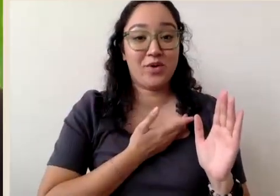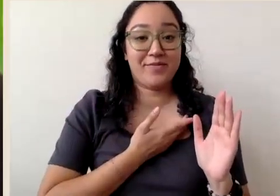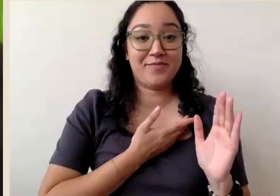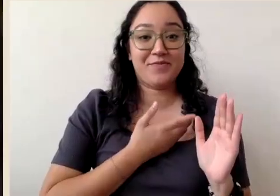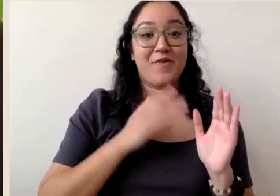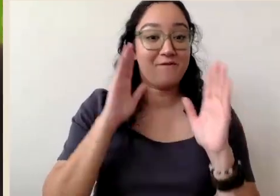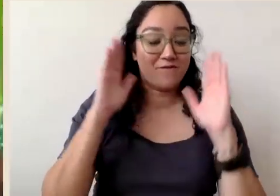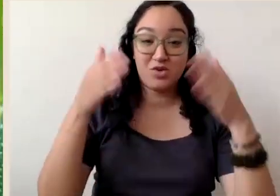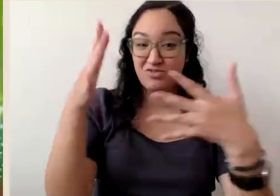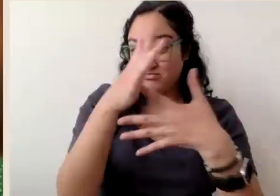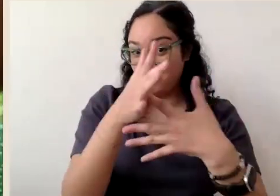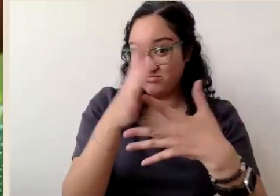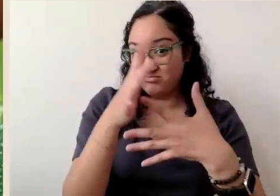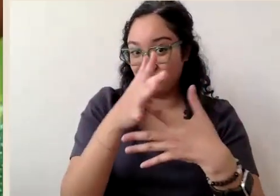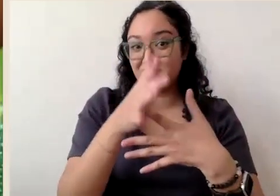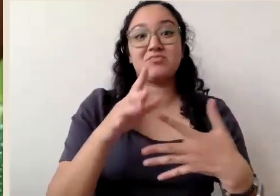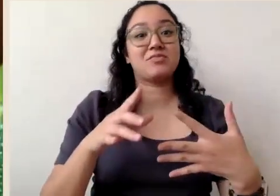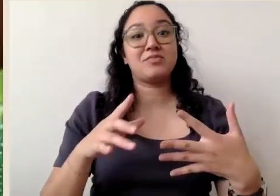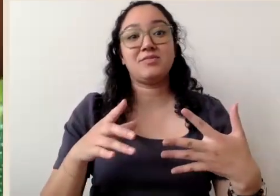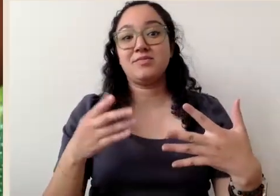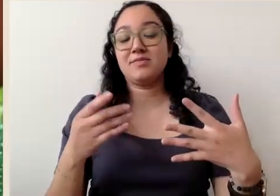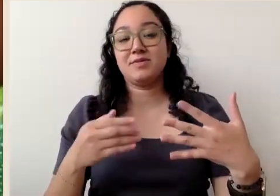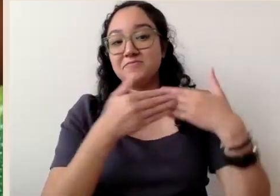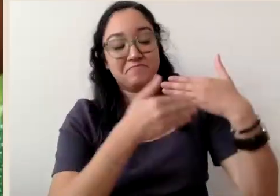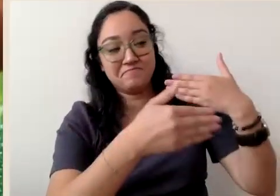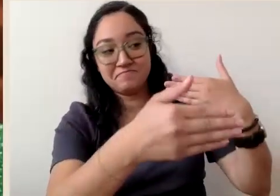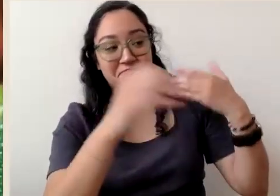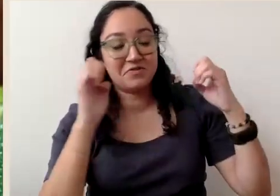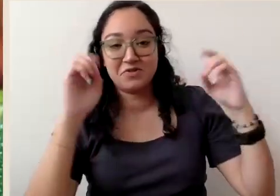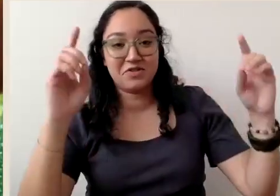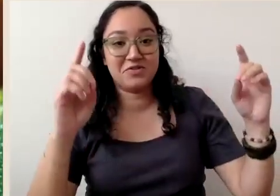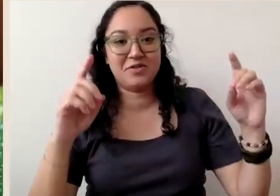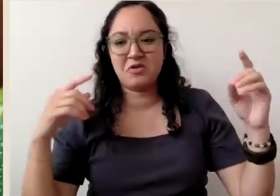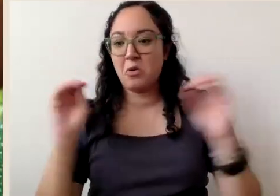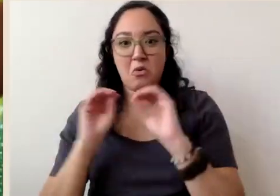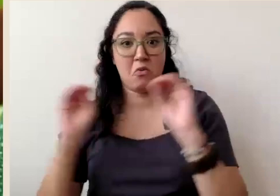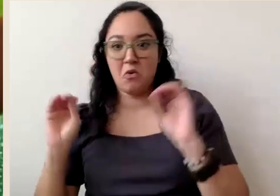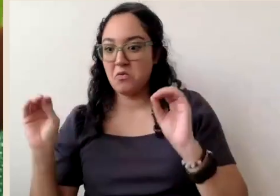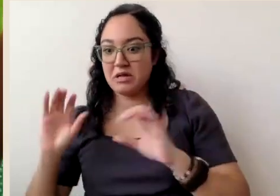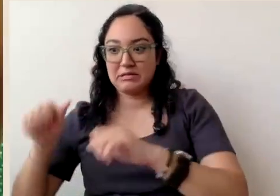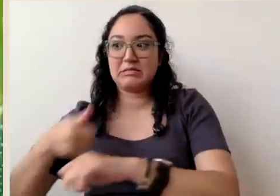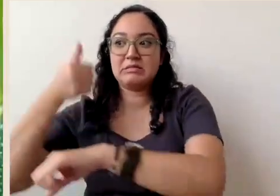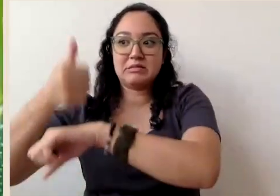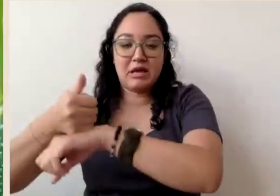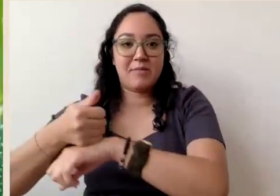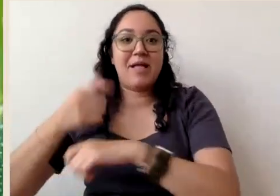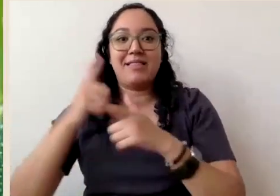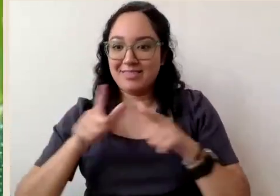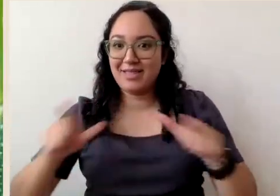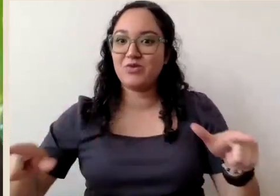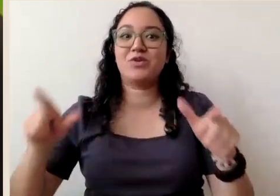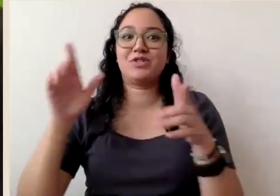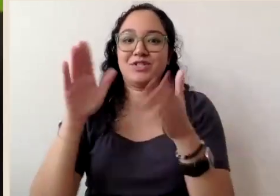juniors in high school. So throughout the rest of their educational career, there hasn't been a focus on building your language skills until they're about to graduate